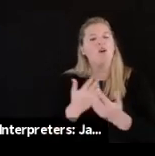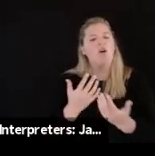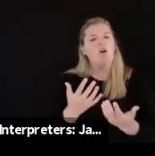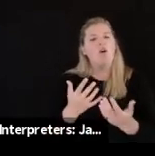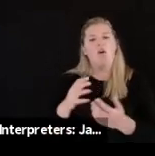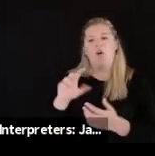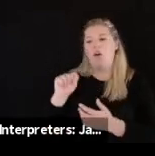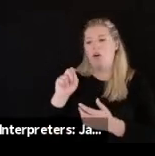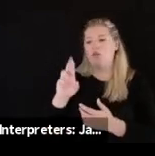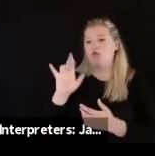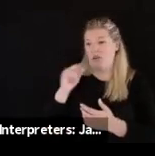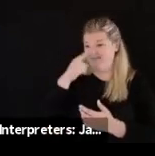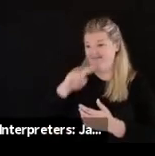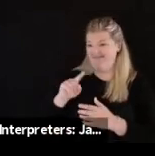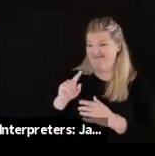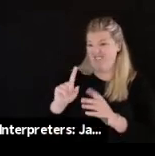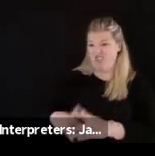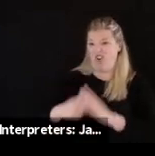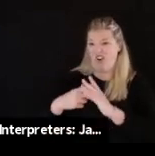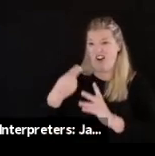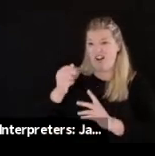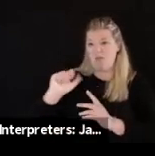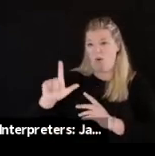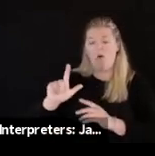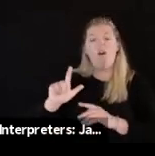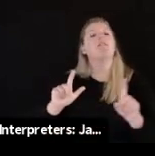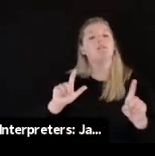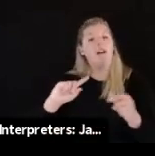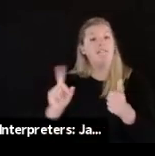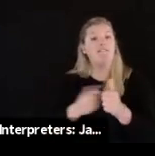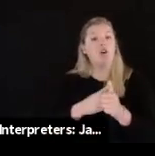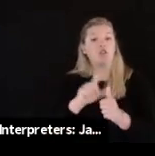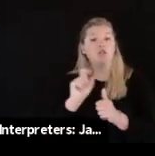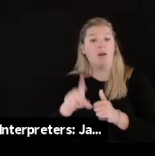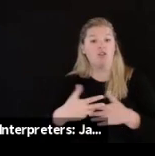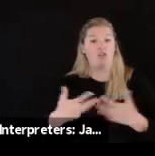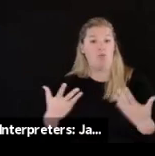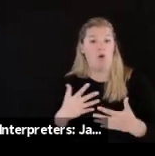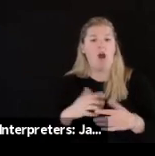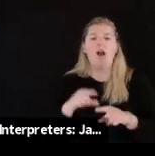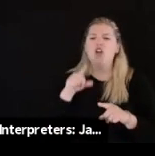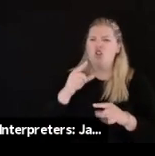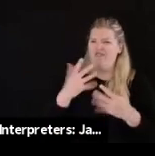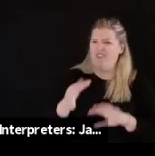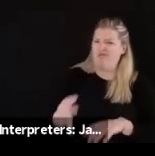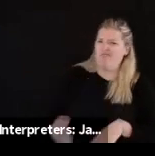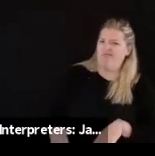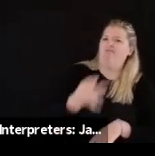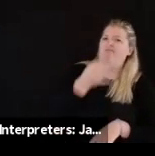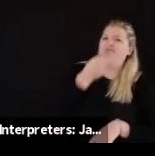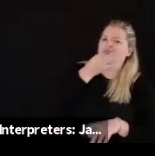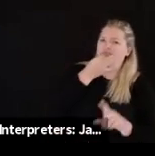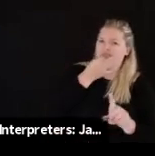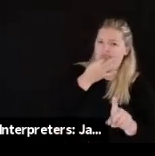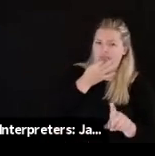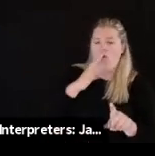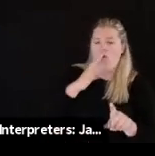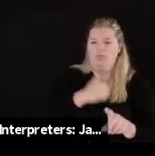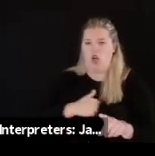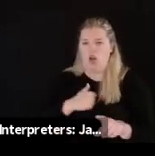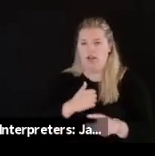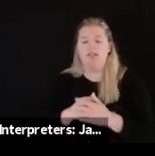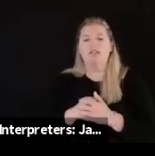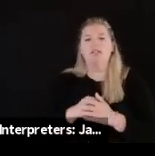please launch a poll. And the first question that we have for you today will be, have you mastered, let's try that